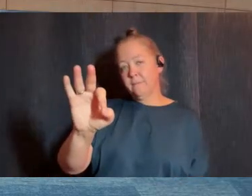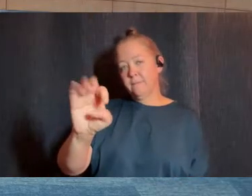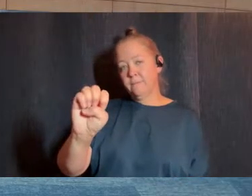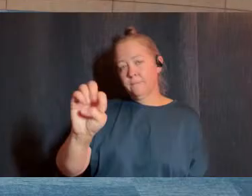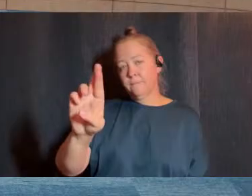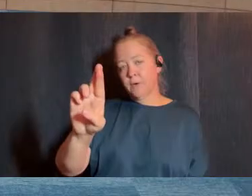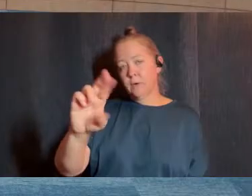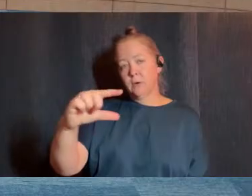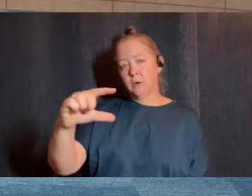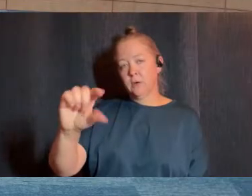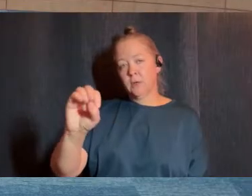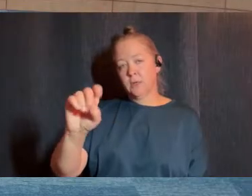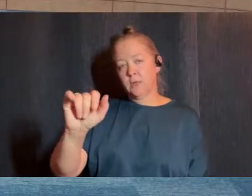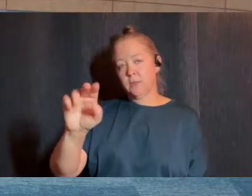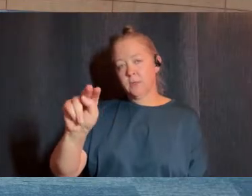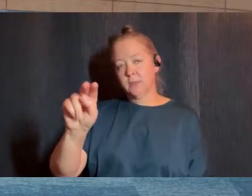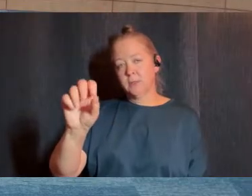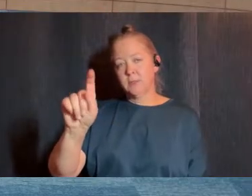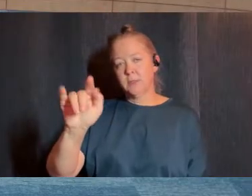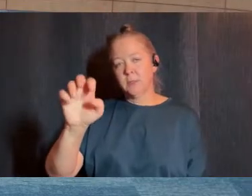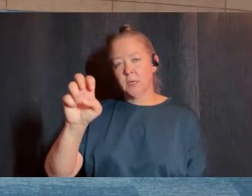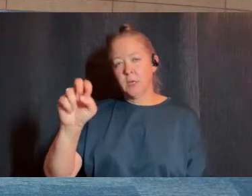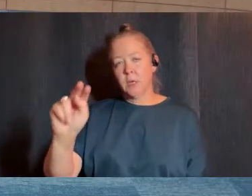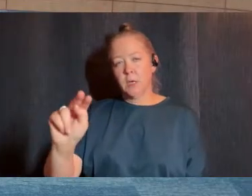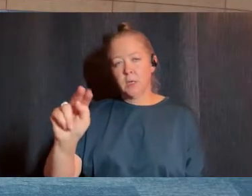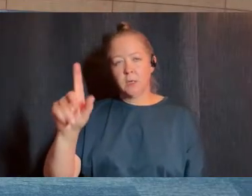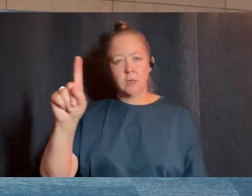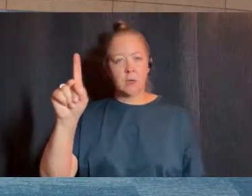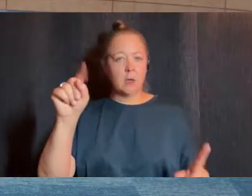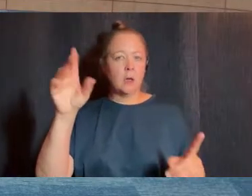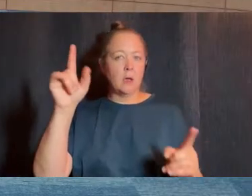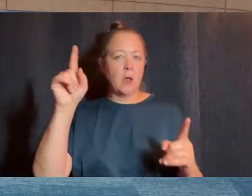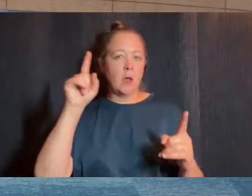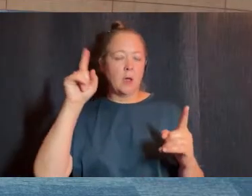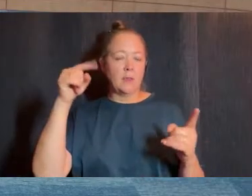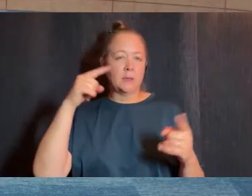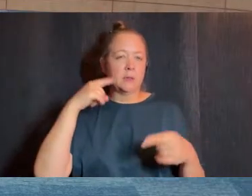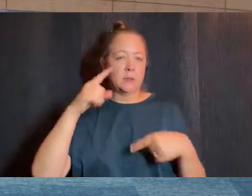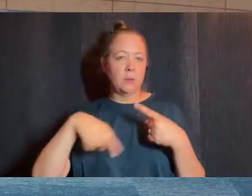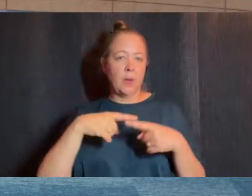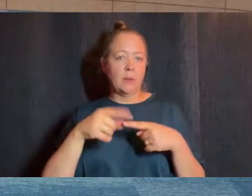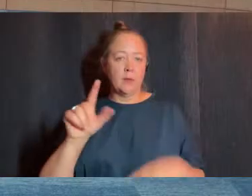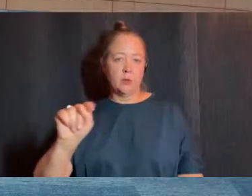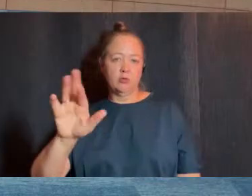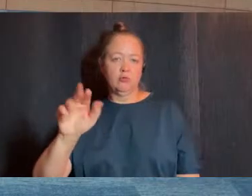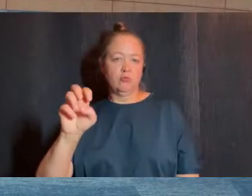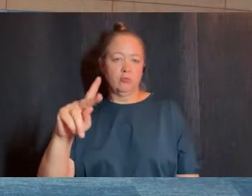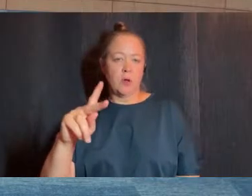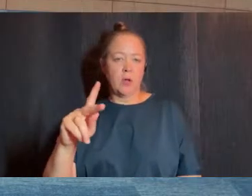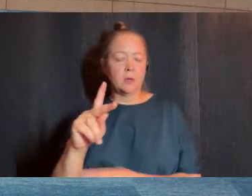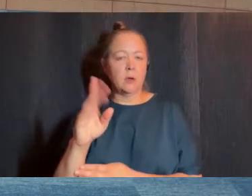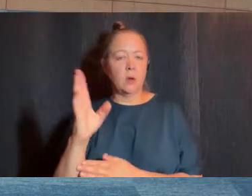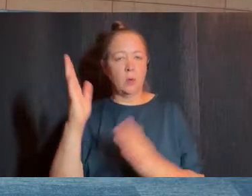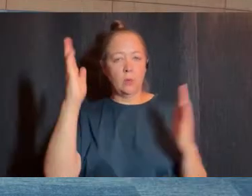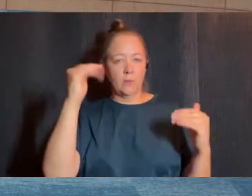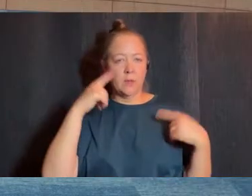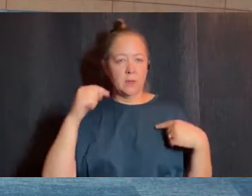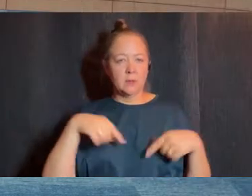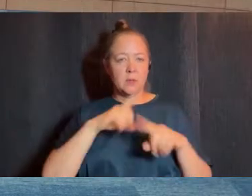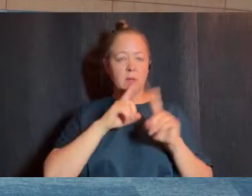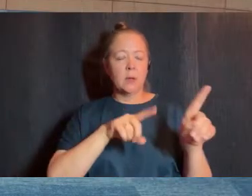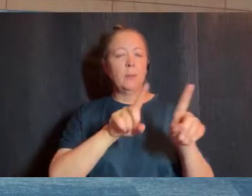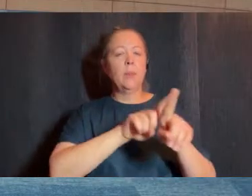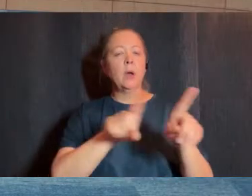is addressing partially your question from earlier during resident input. But her other question was about timeline